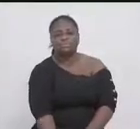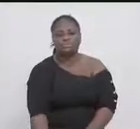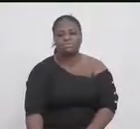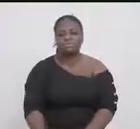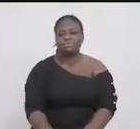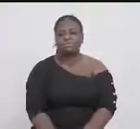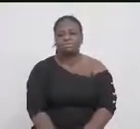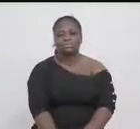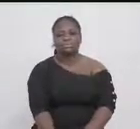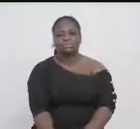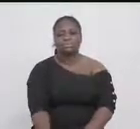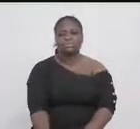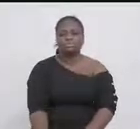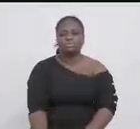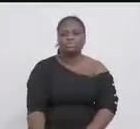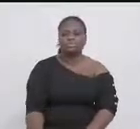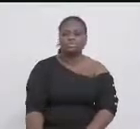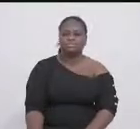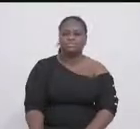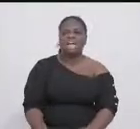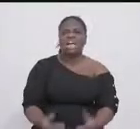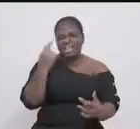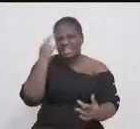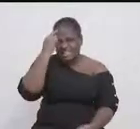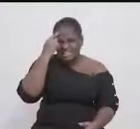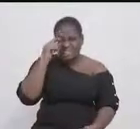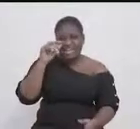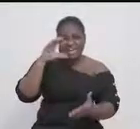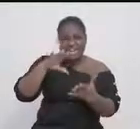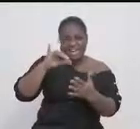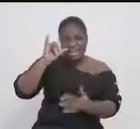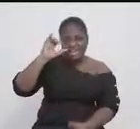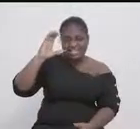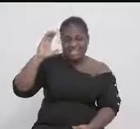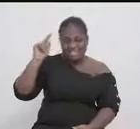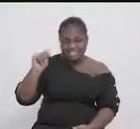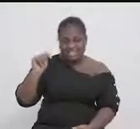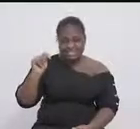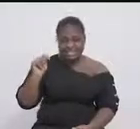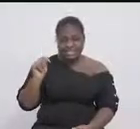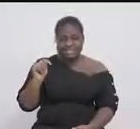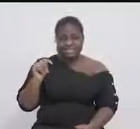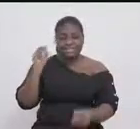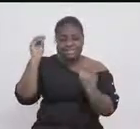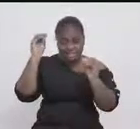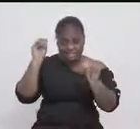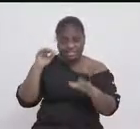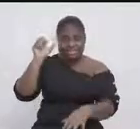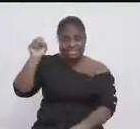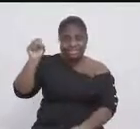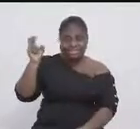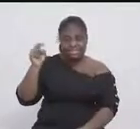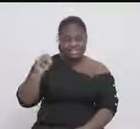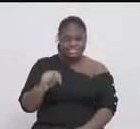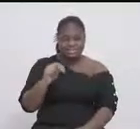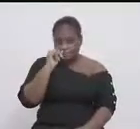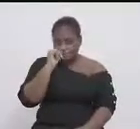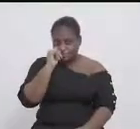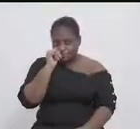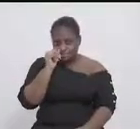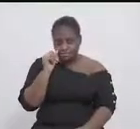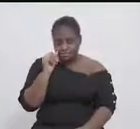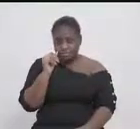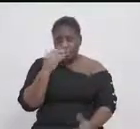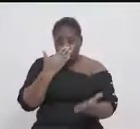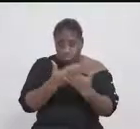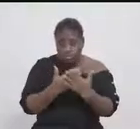So maybe, I think the question is, the ICT that they teach in secondary schools, how relevant is it for coding? I think that's the yes, I think those are